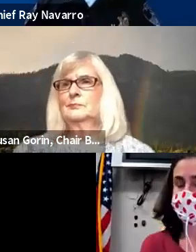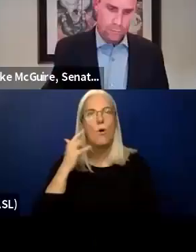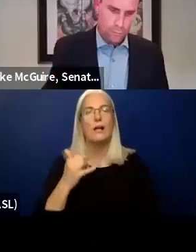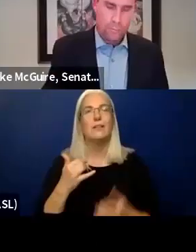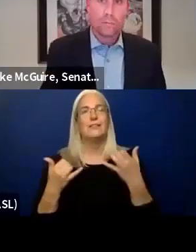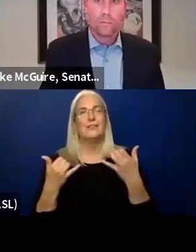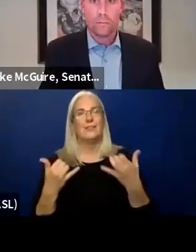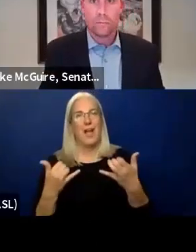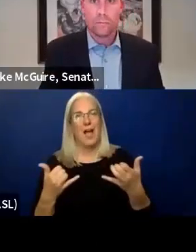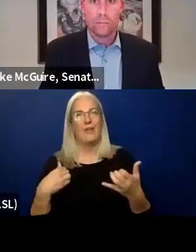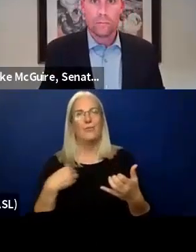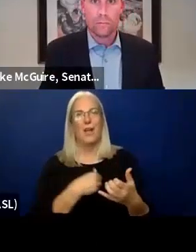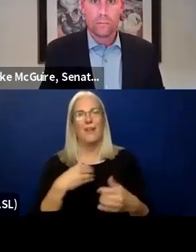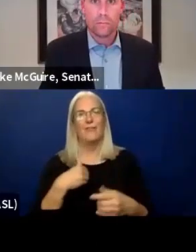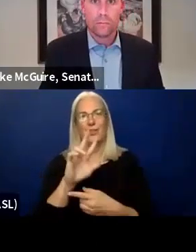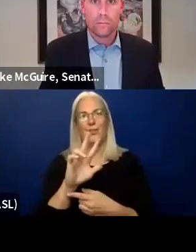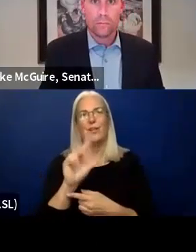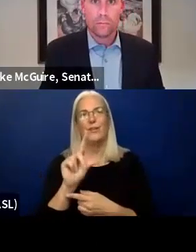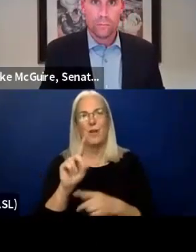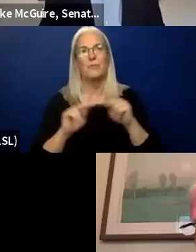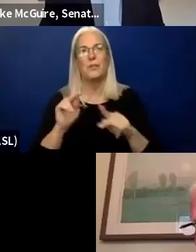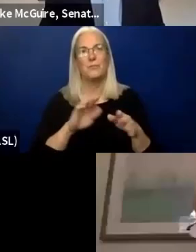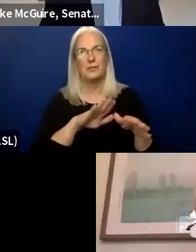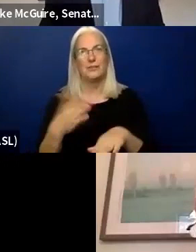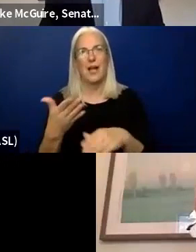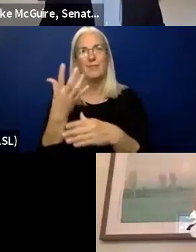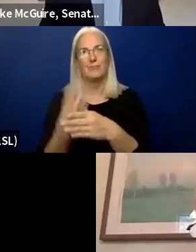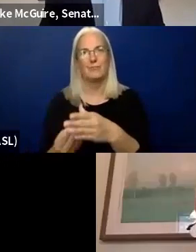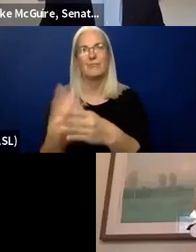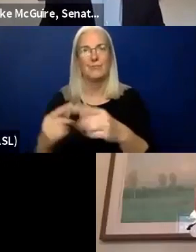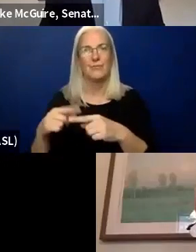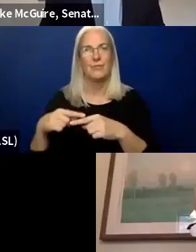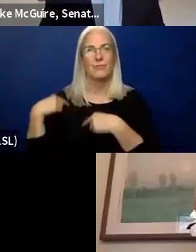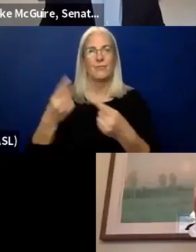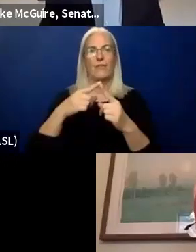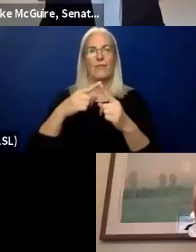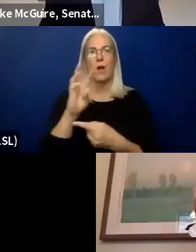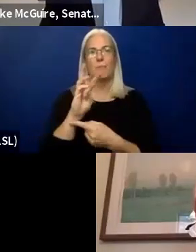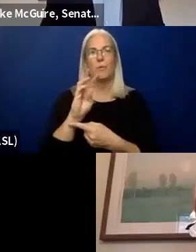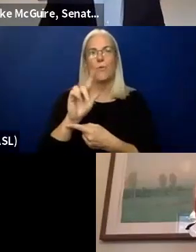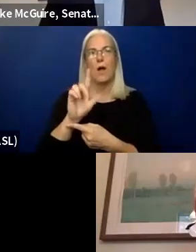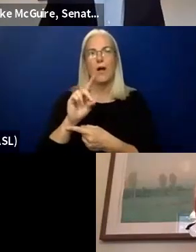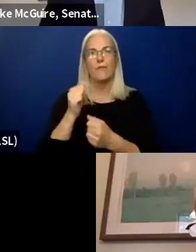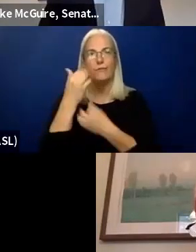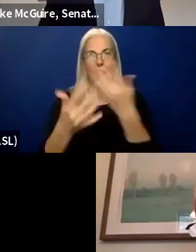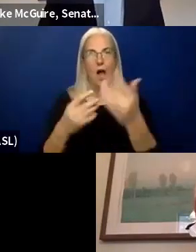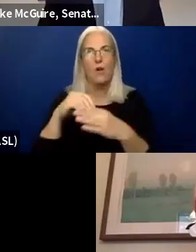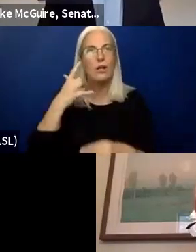season due to wildfires in California. Over the last 24 hours, 29 new fires have